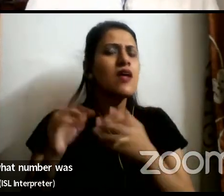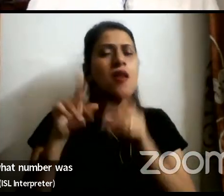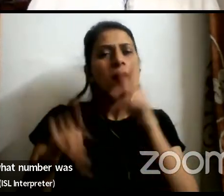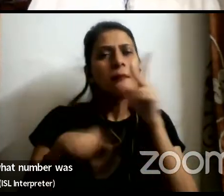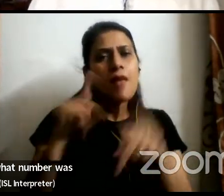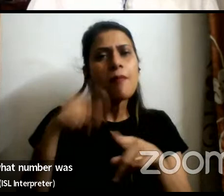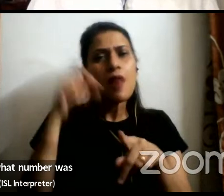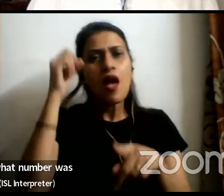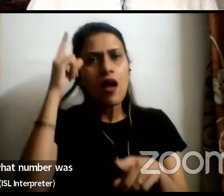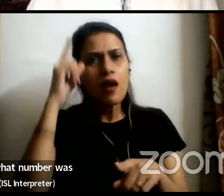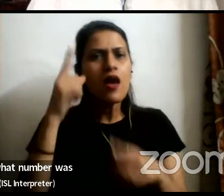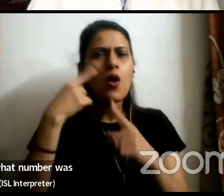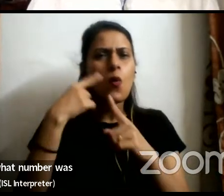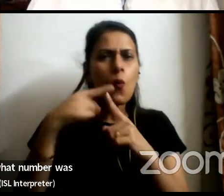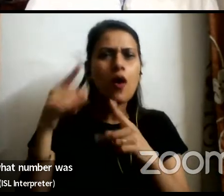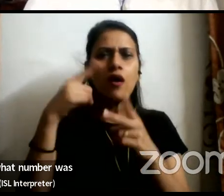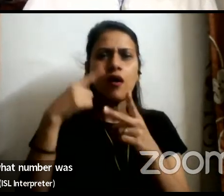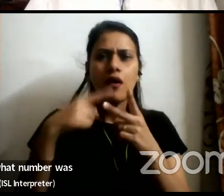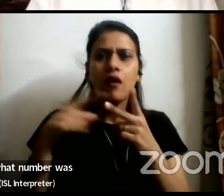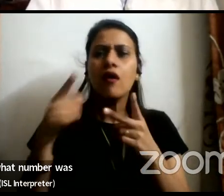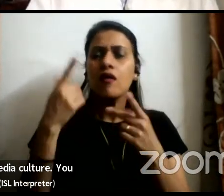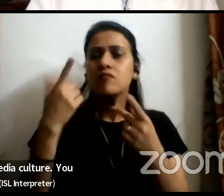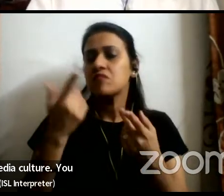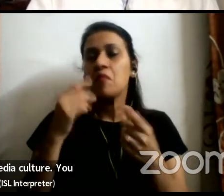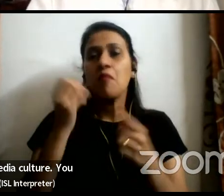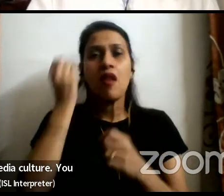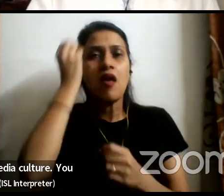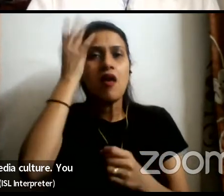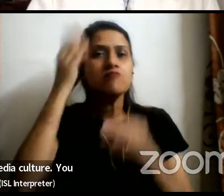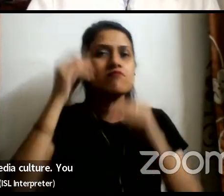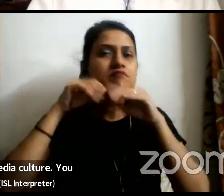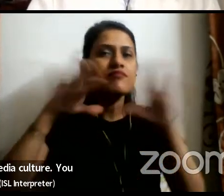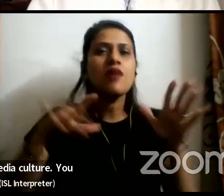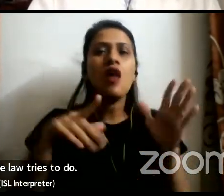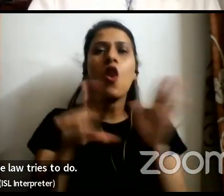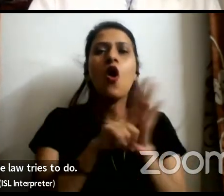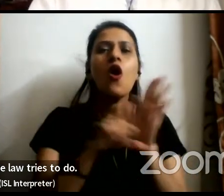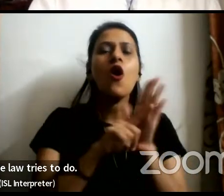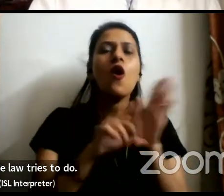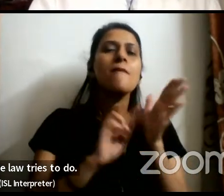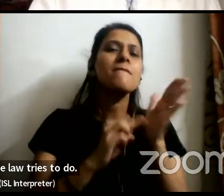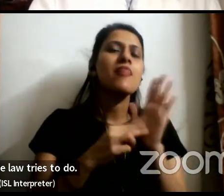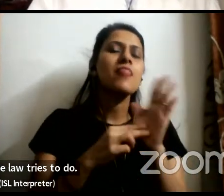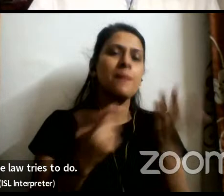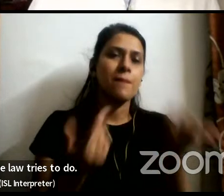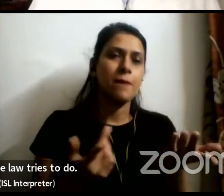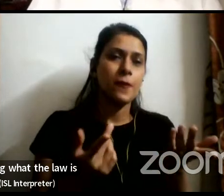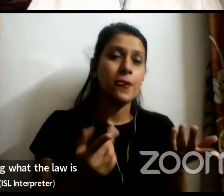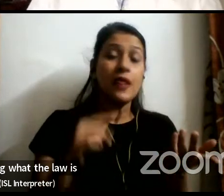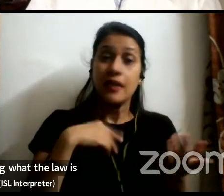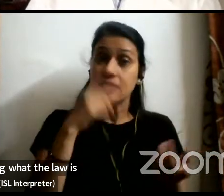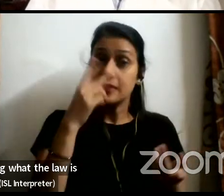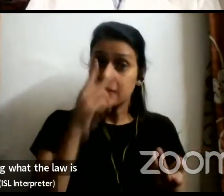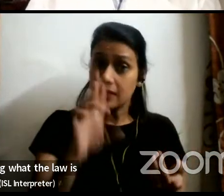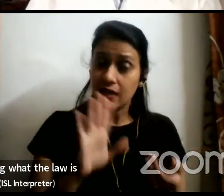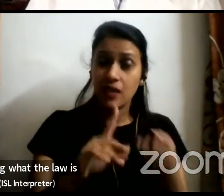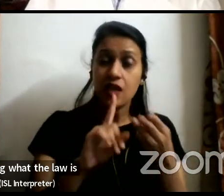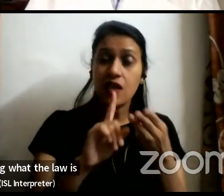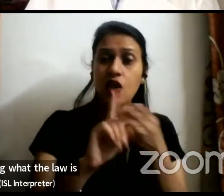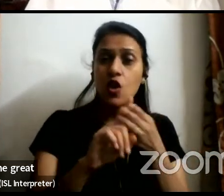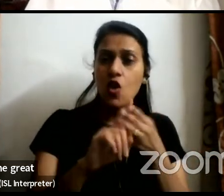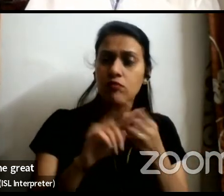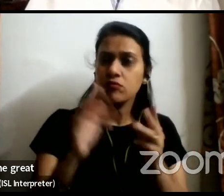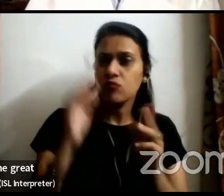law tries to do, but there is lack of awareness regarding what the law is entirely. Because I've seen some great economists who sort